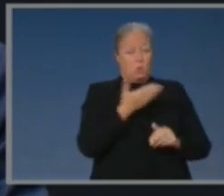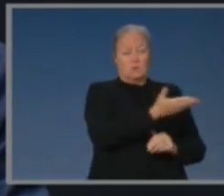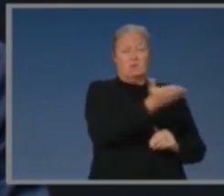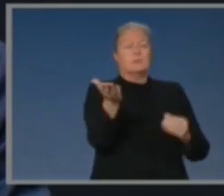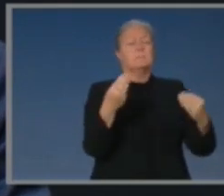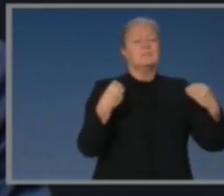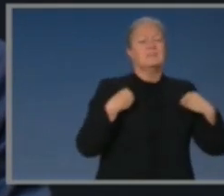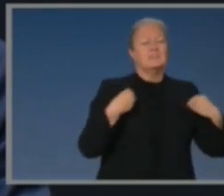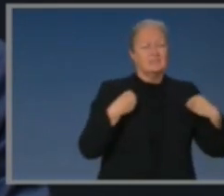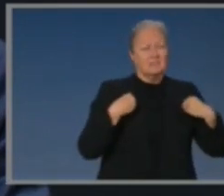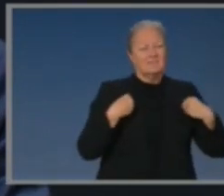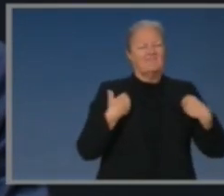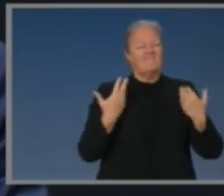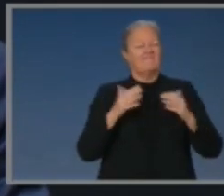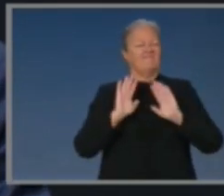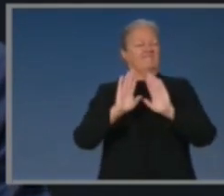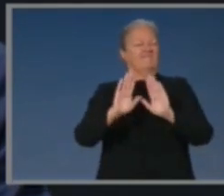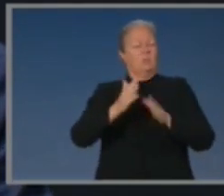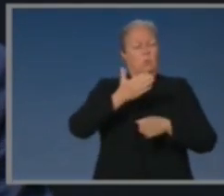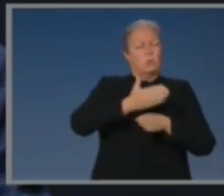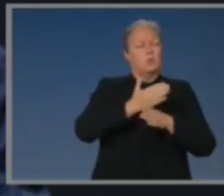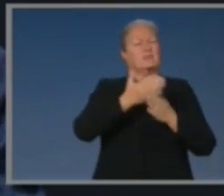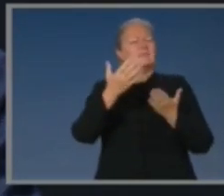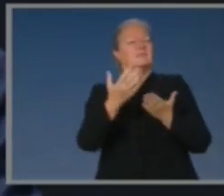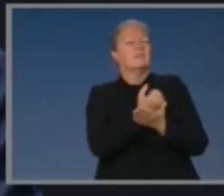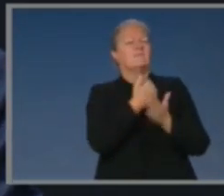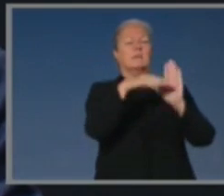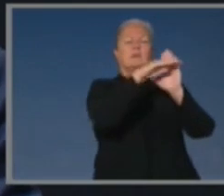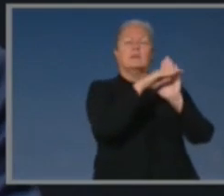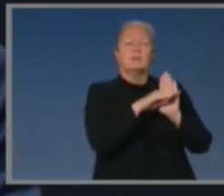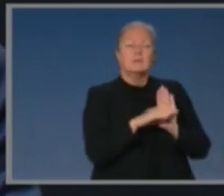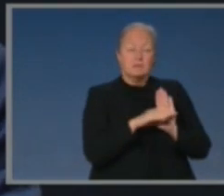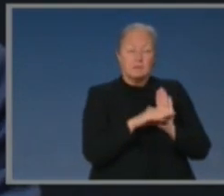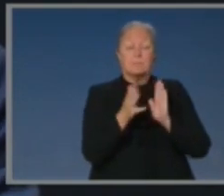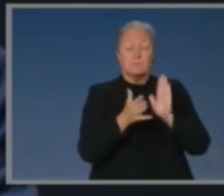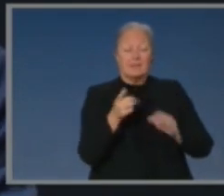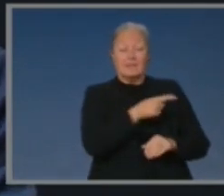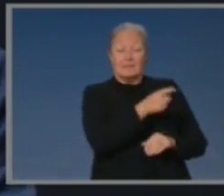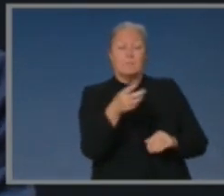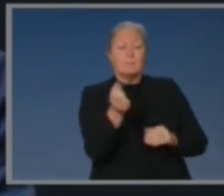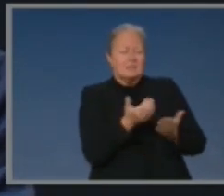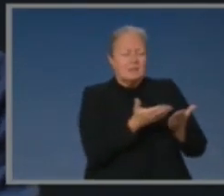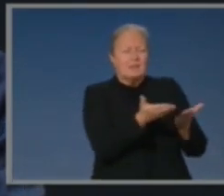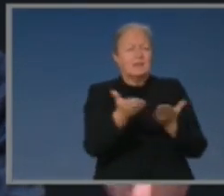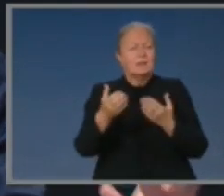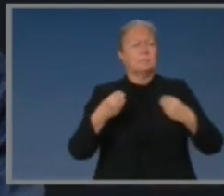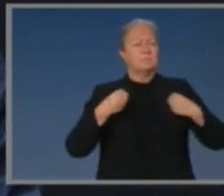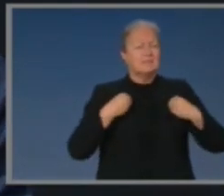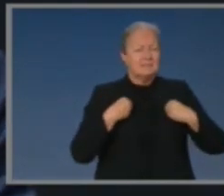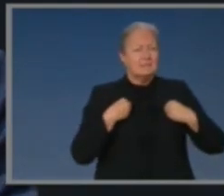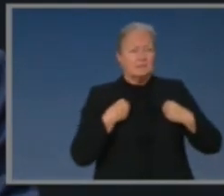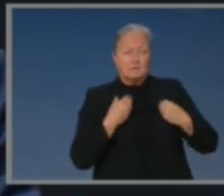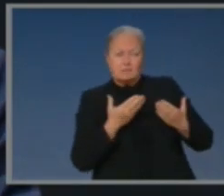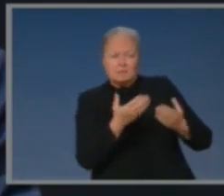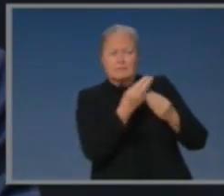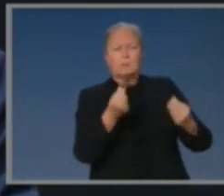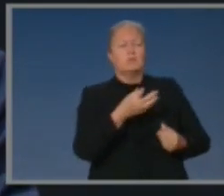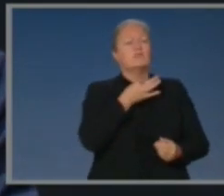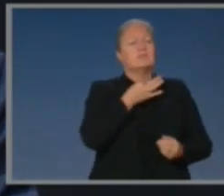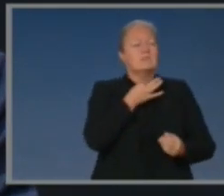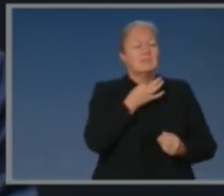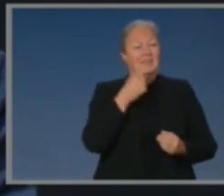and safety legislation across Australia, and they're meant to be able to allow businesses to manage a whole range of risks, and now we have this new risk which will